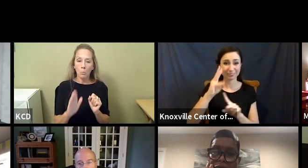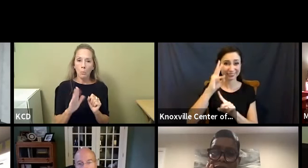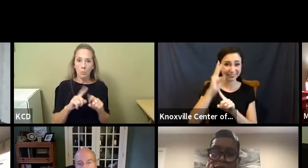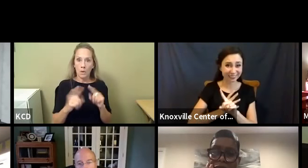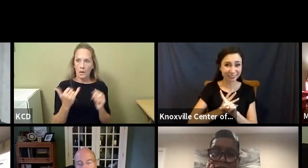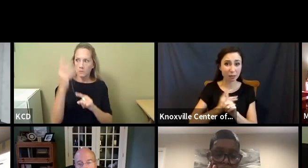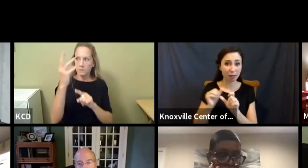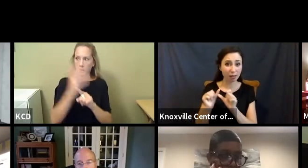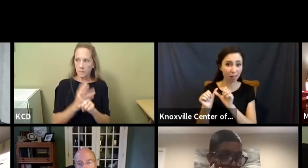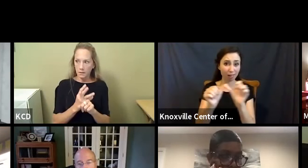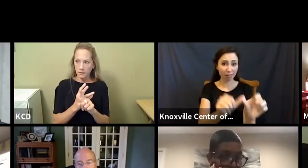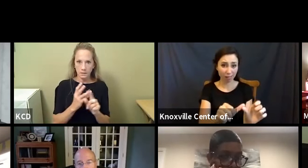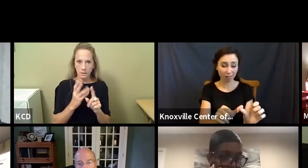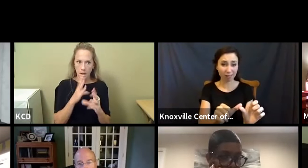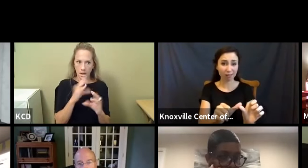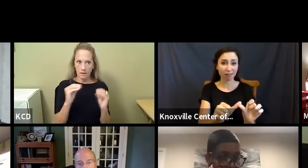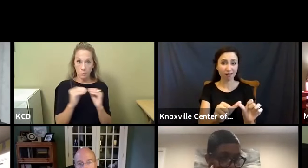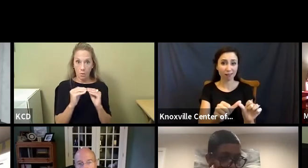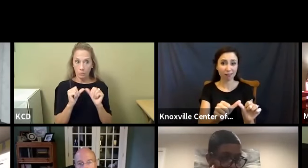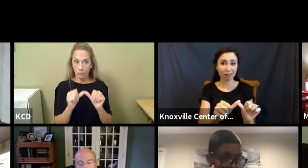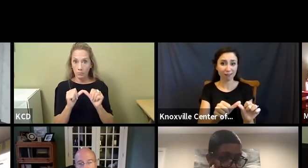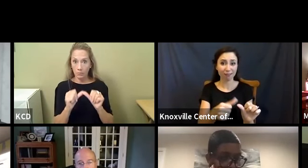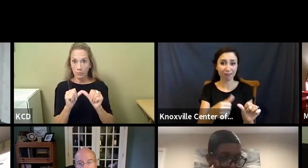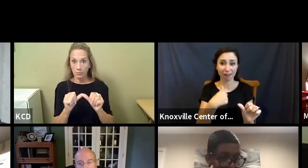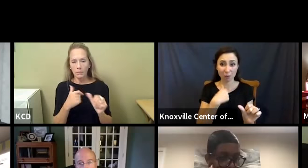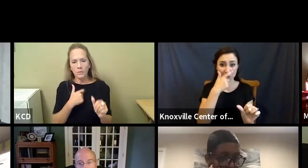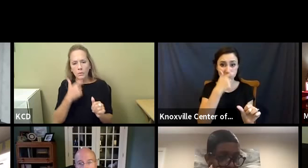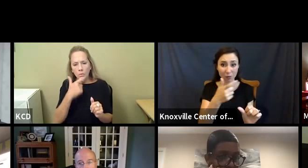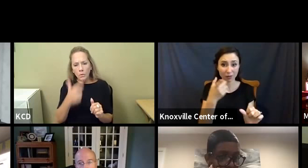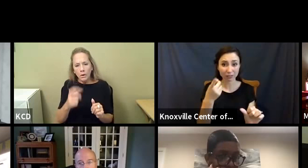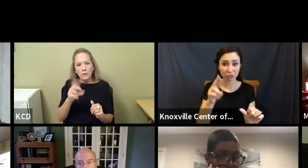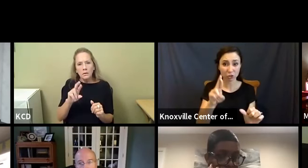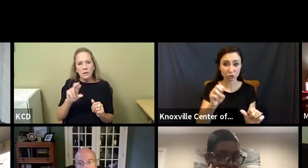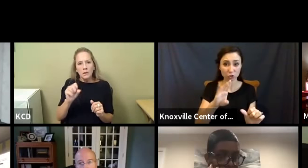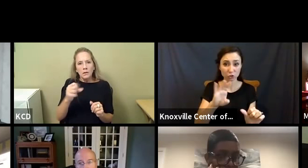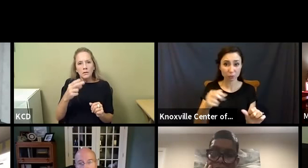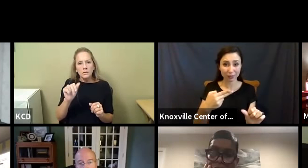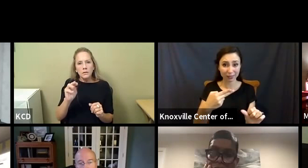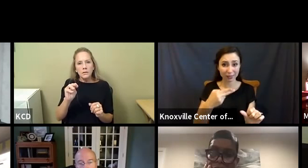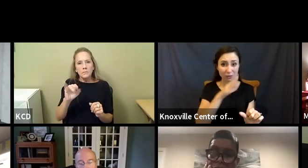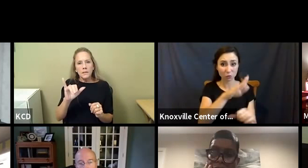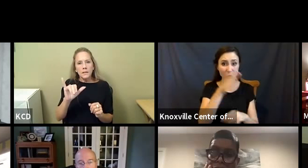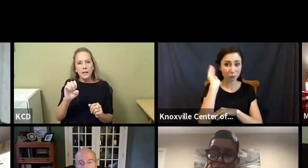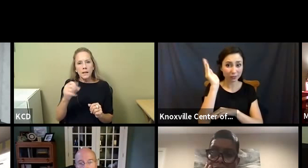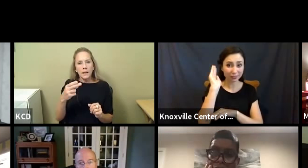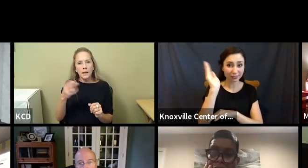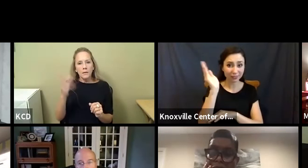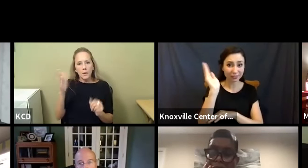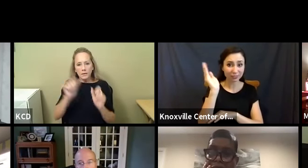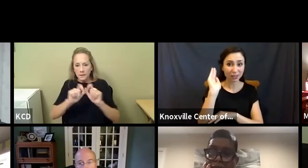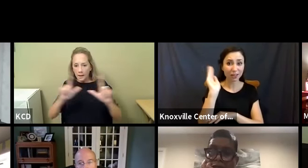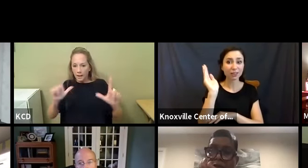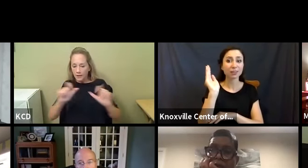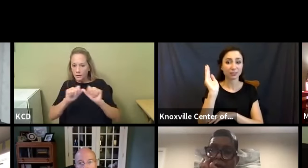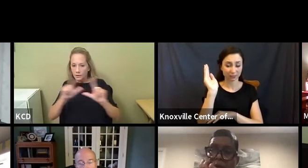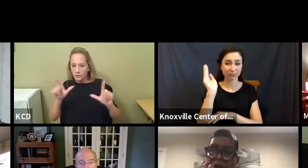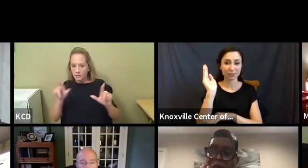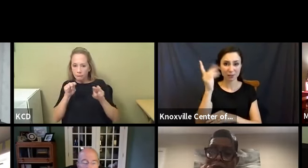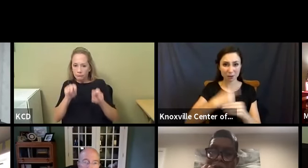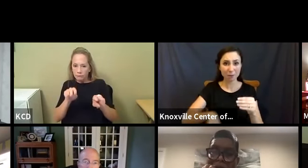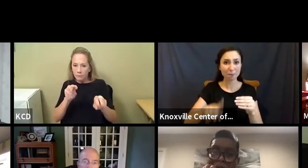and there's evidently, I was watching Dr. Shamia's presentation on the